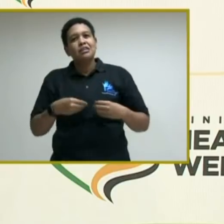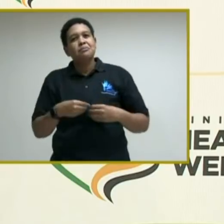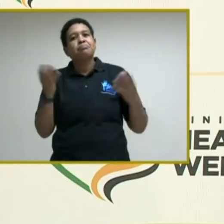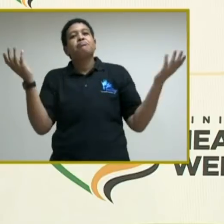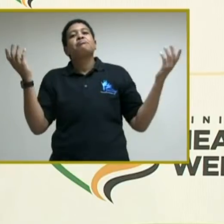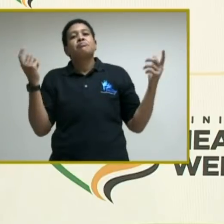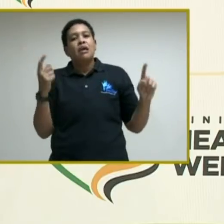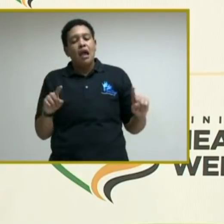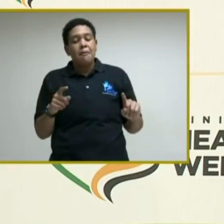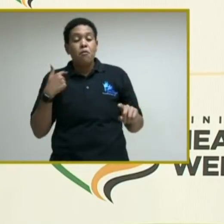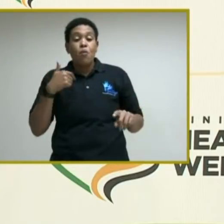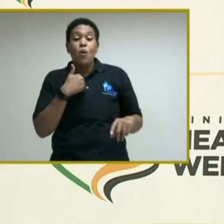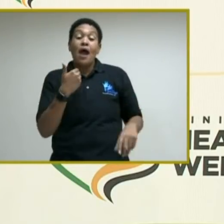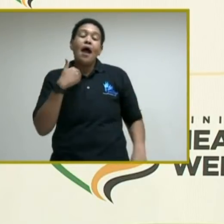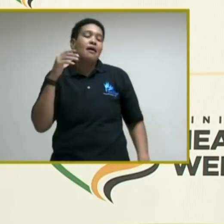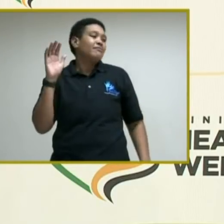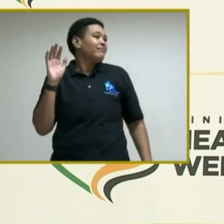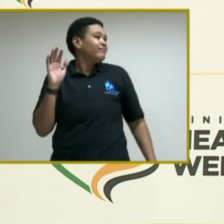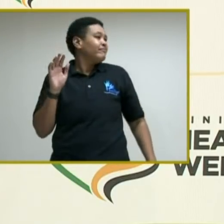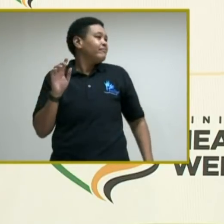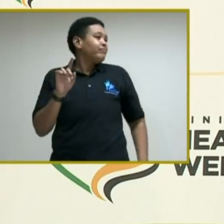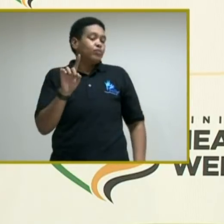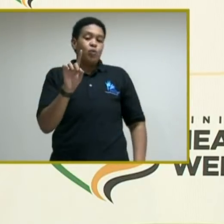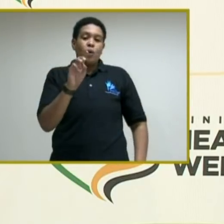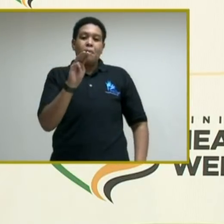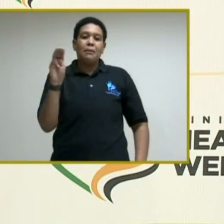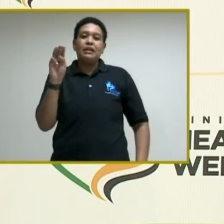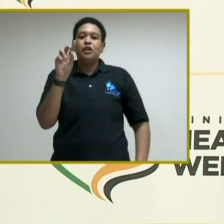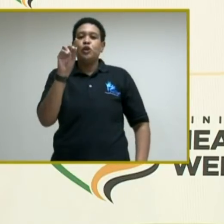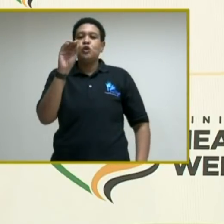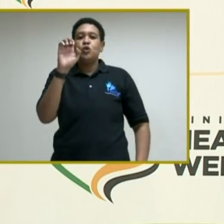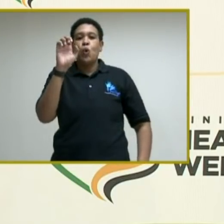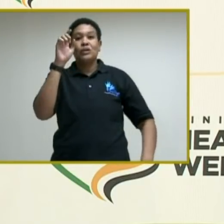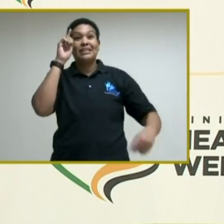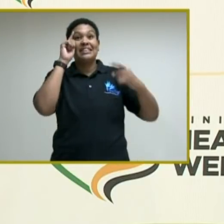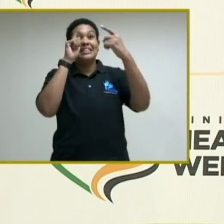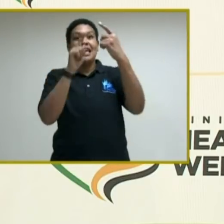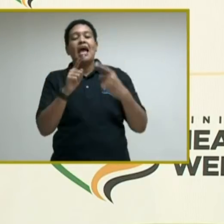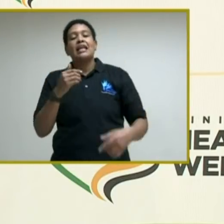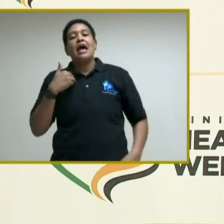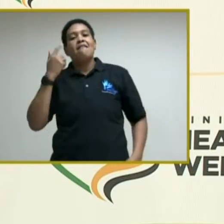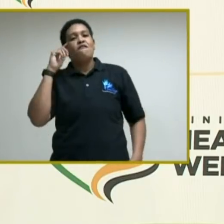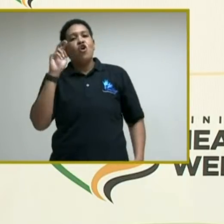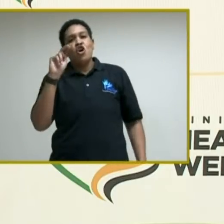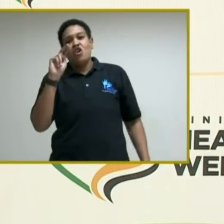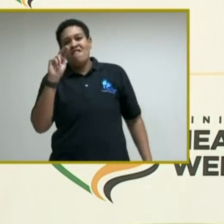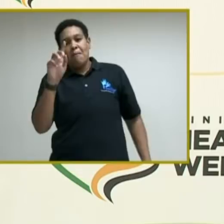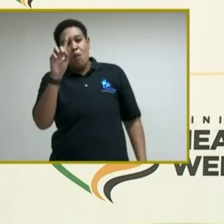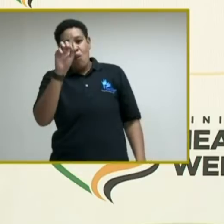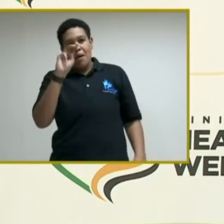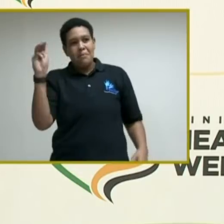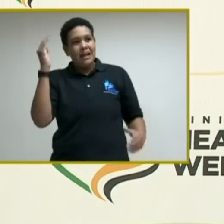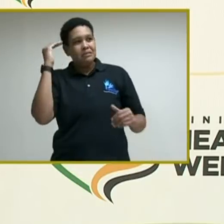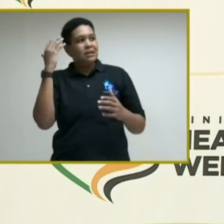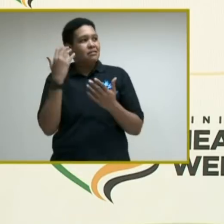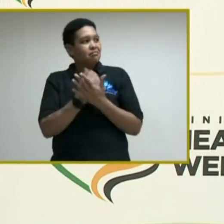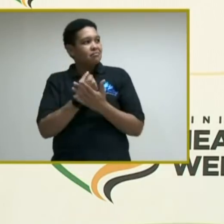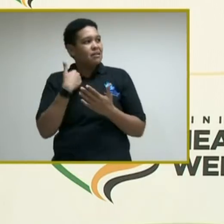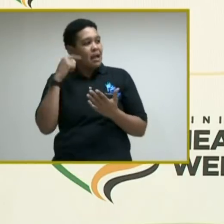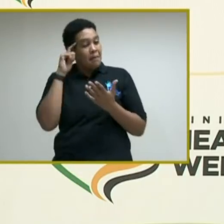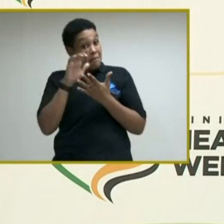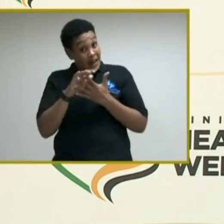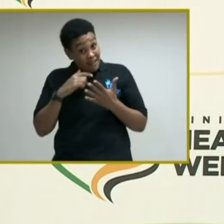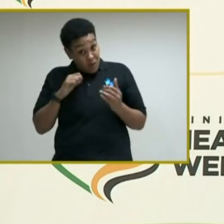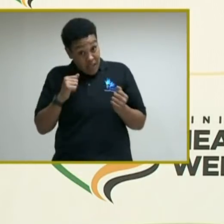administered. We have a 1 million dose target for November, and I believe we can get